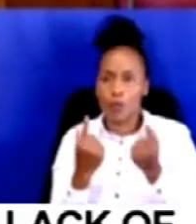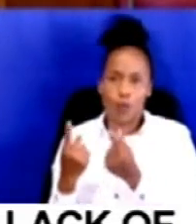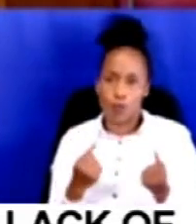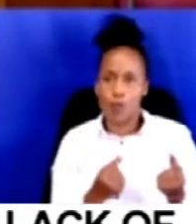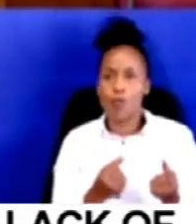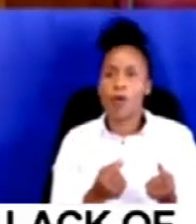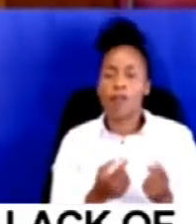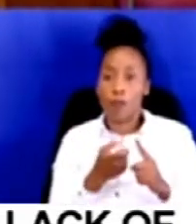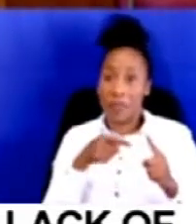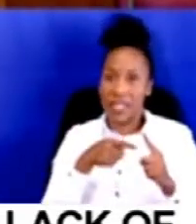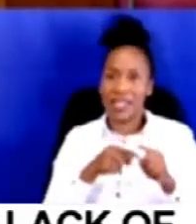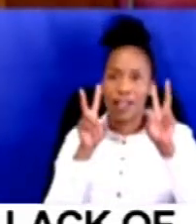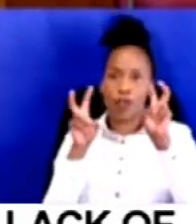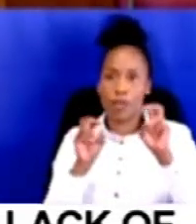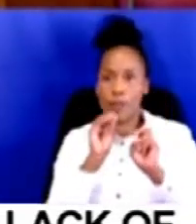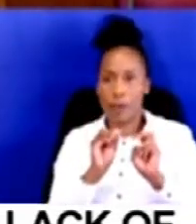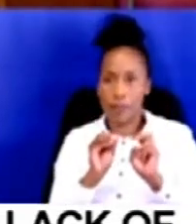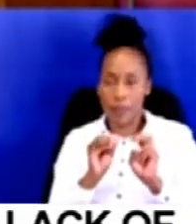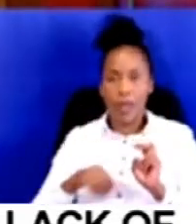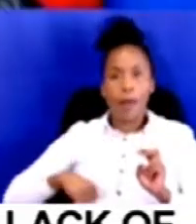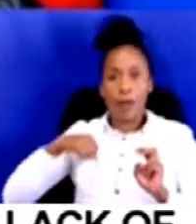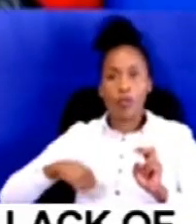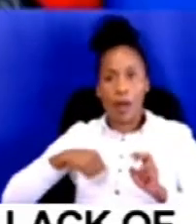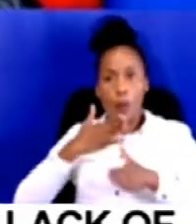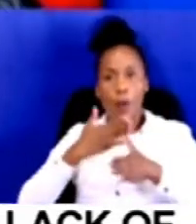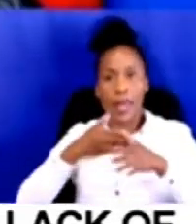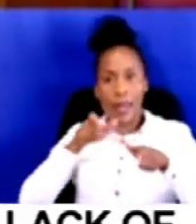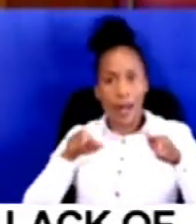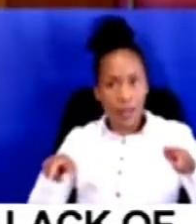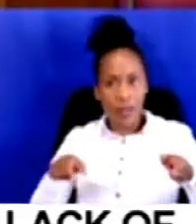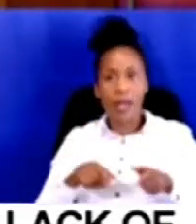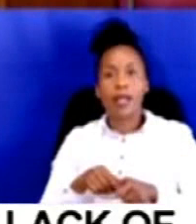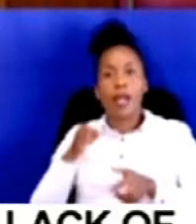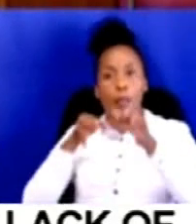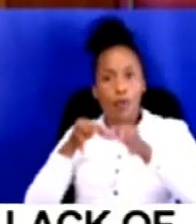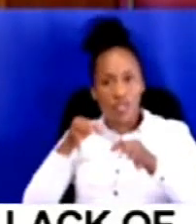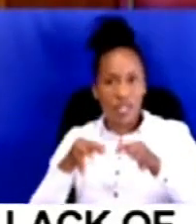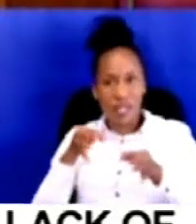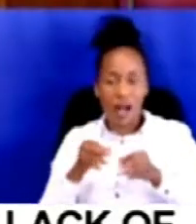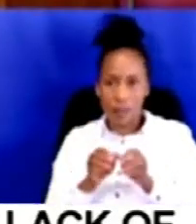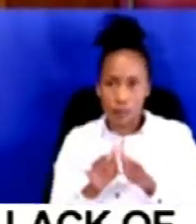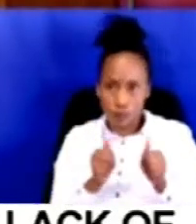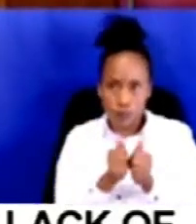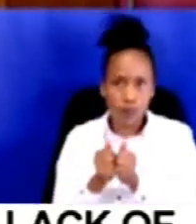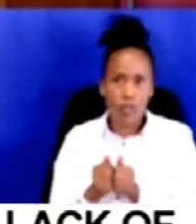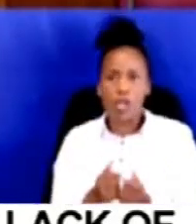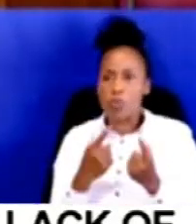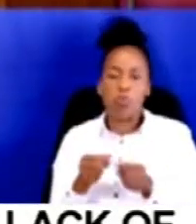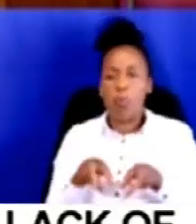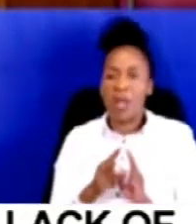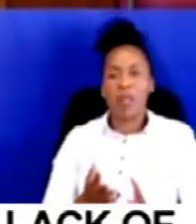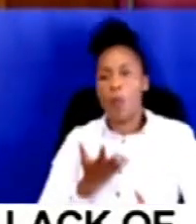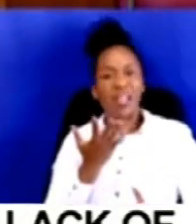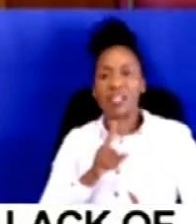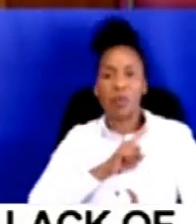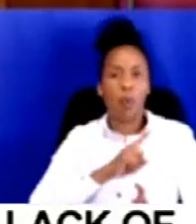head on. Municipal officials and their political heads, they do as they please because there are no